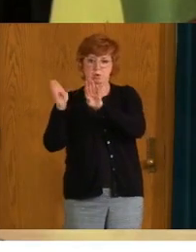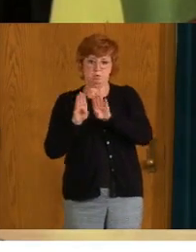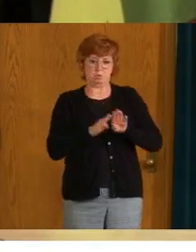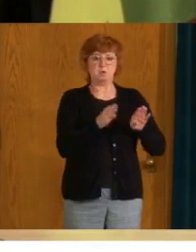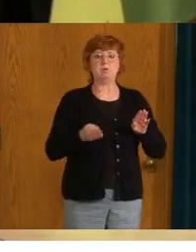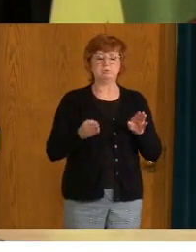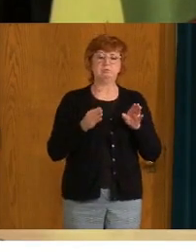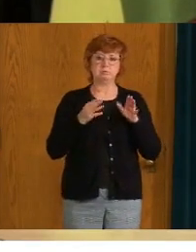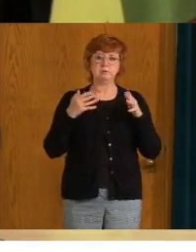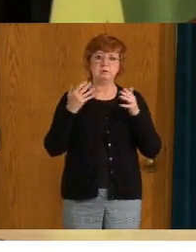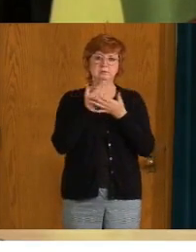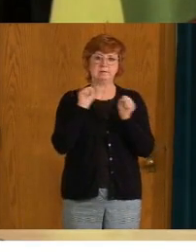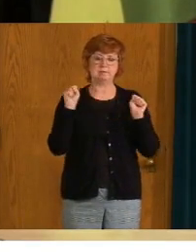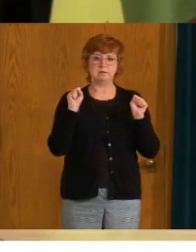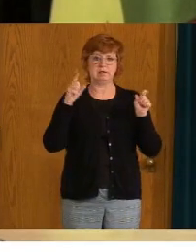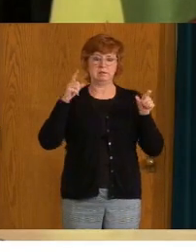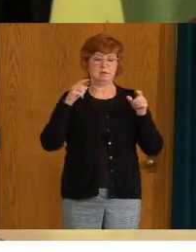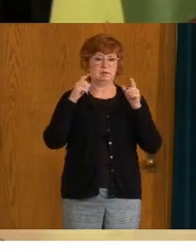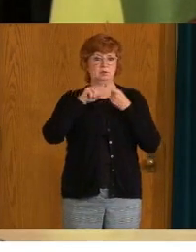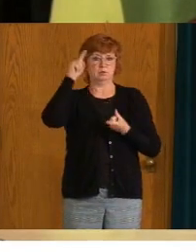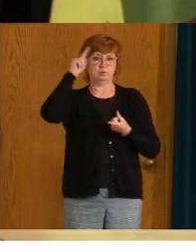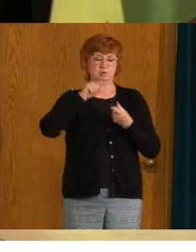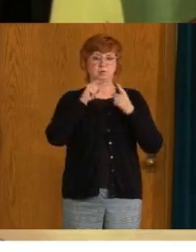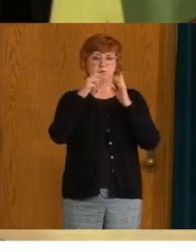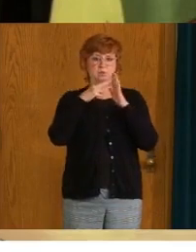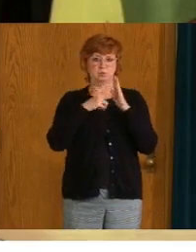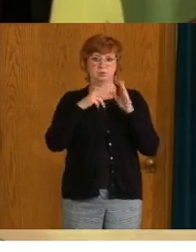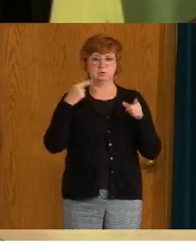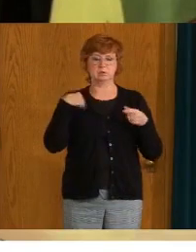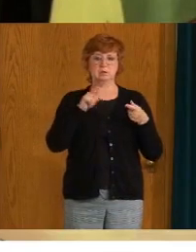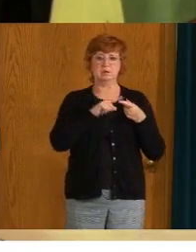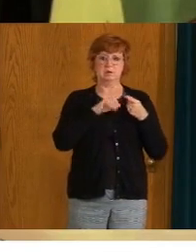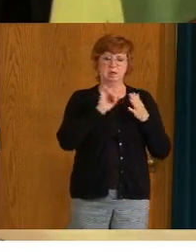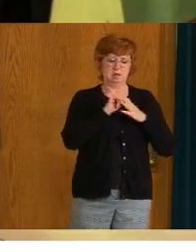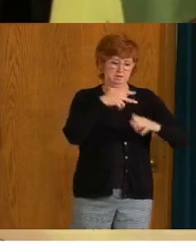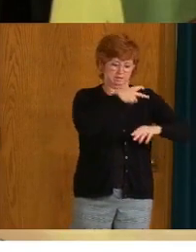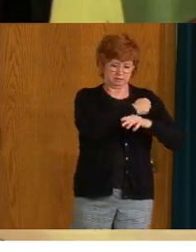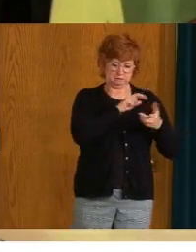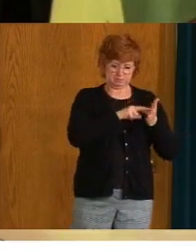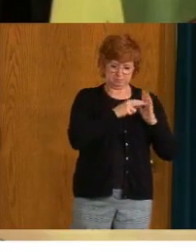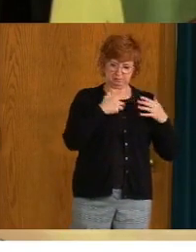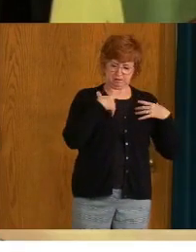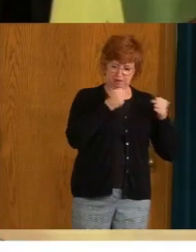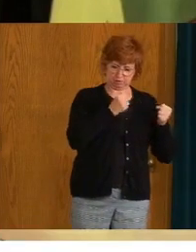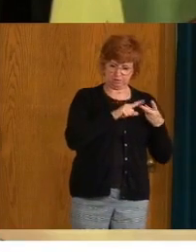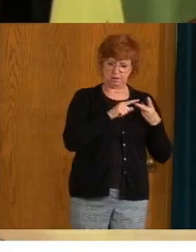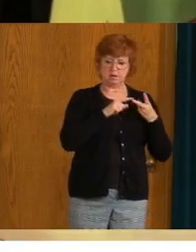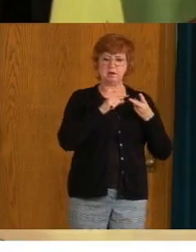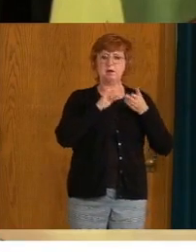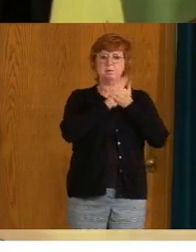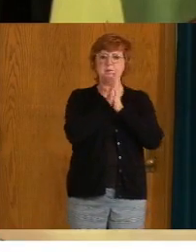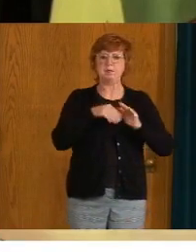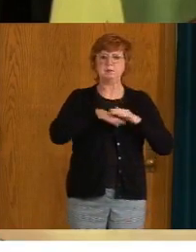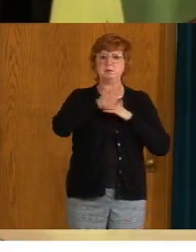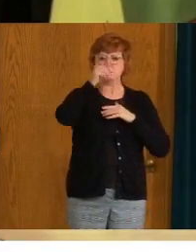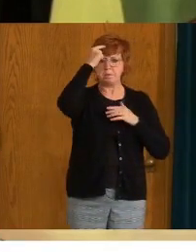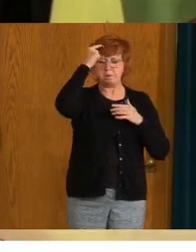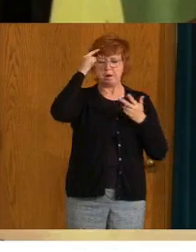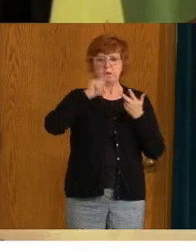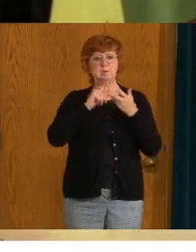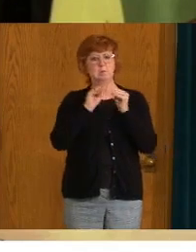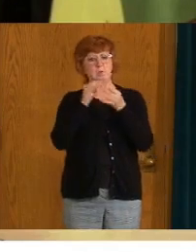we have had in place for over a year now. So health, peace of mind, a safer province, safer communities, and the return to